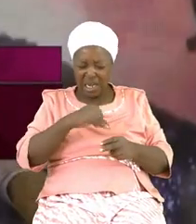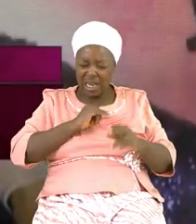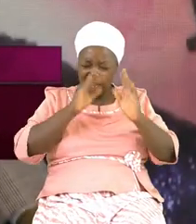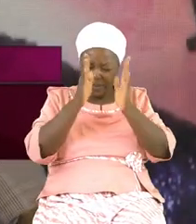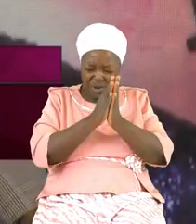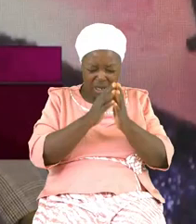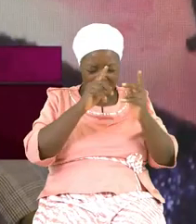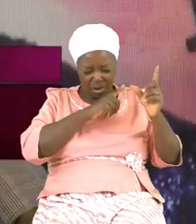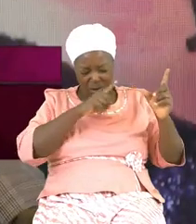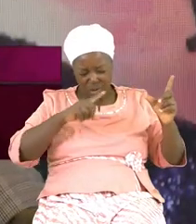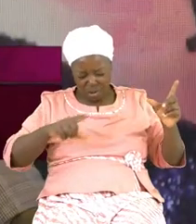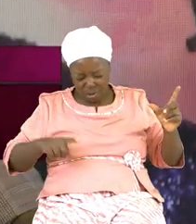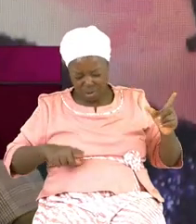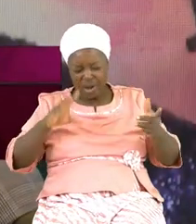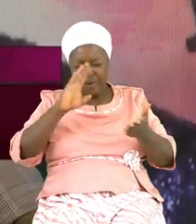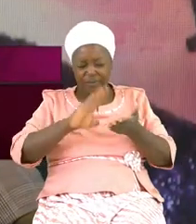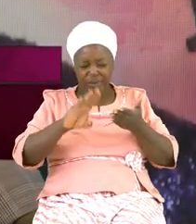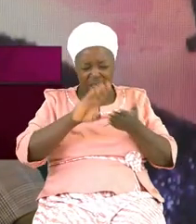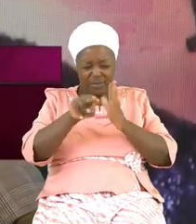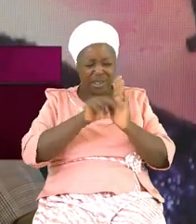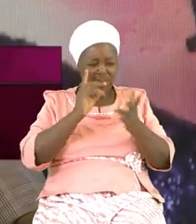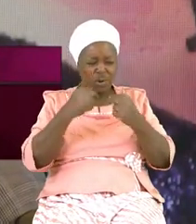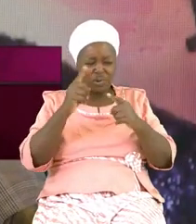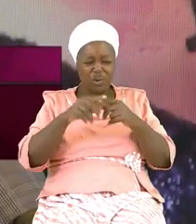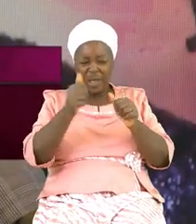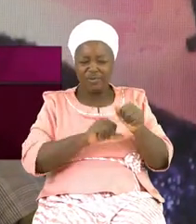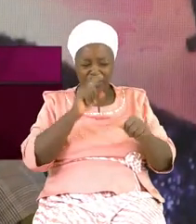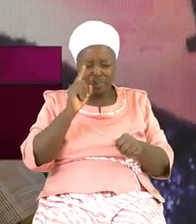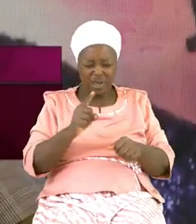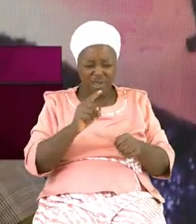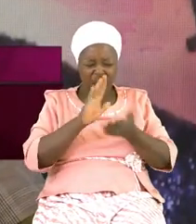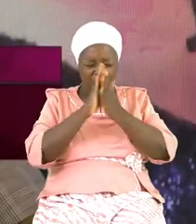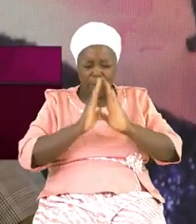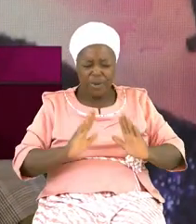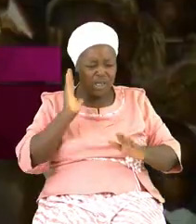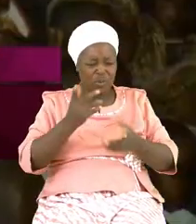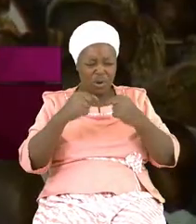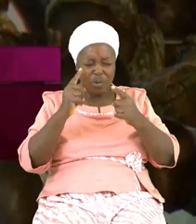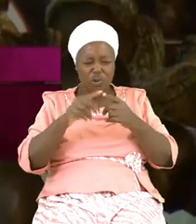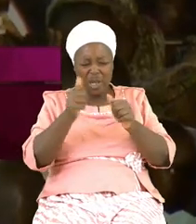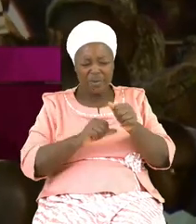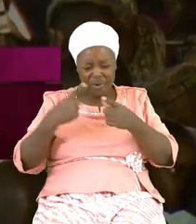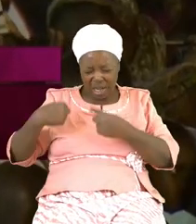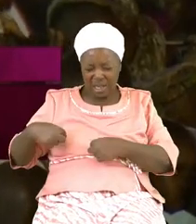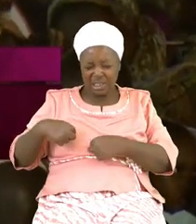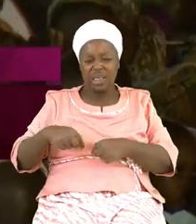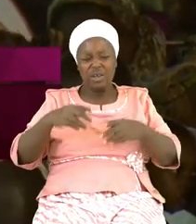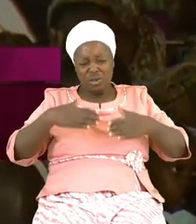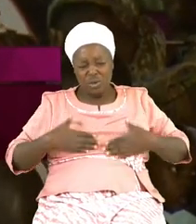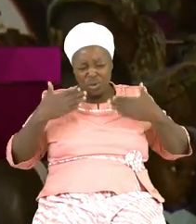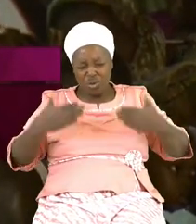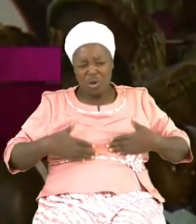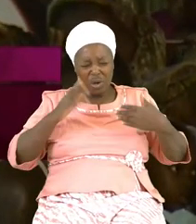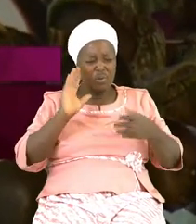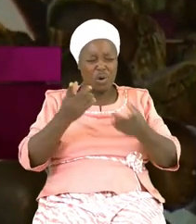Lord, forgiveness will come to everyone. Peace will come to every heart. Joy will come to